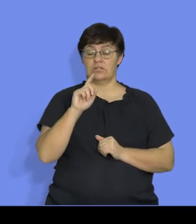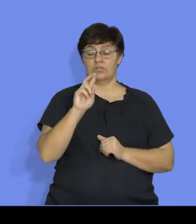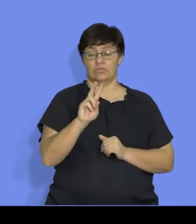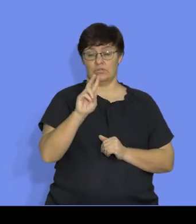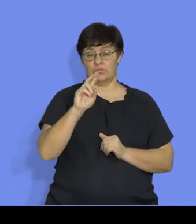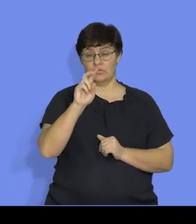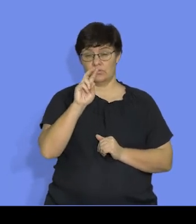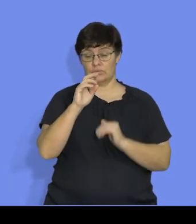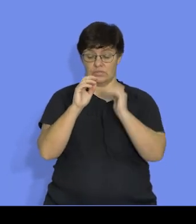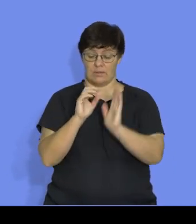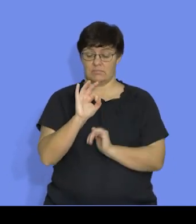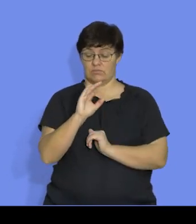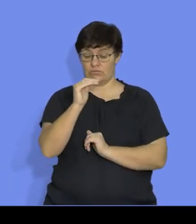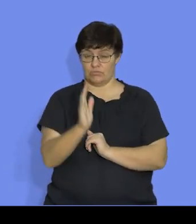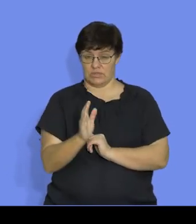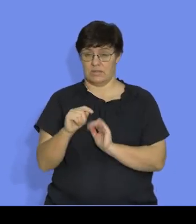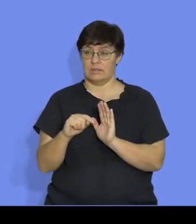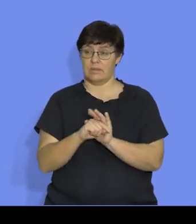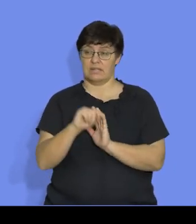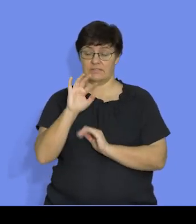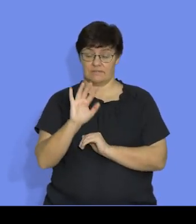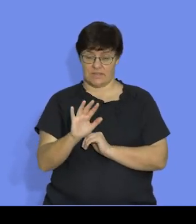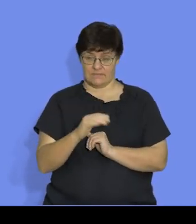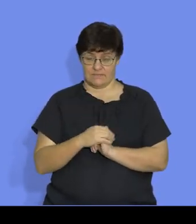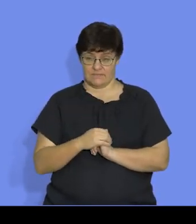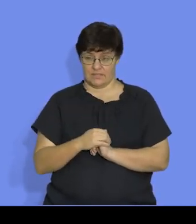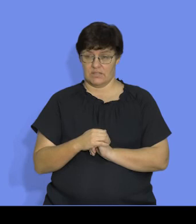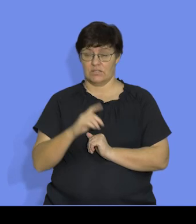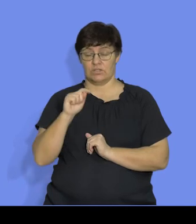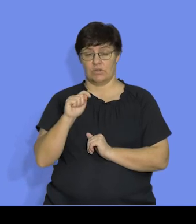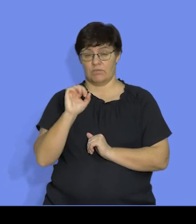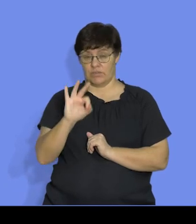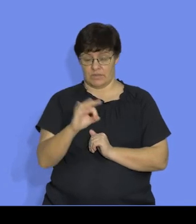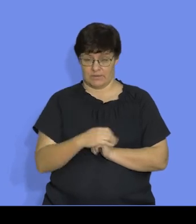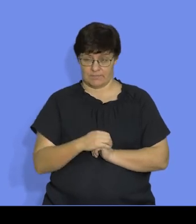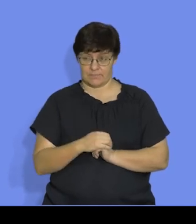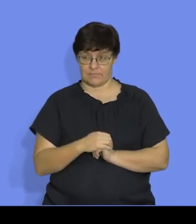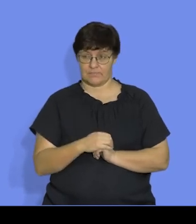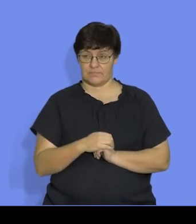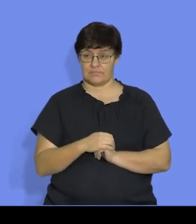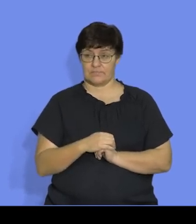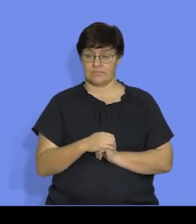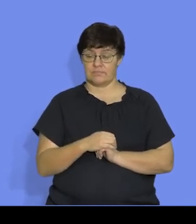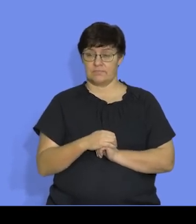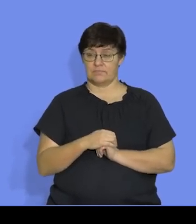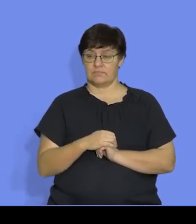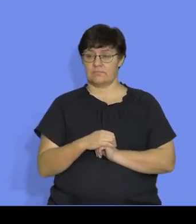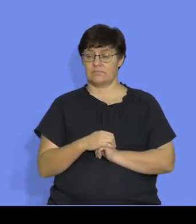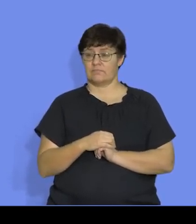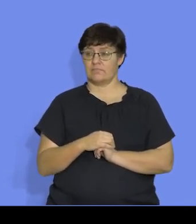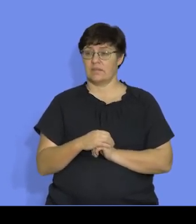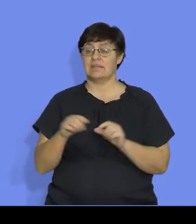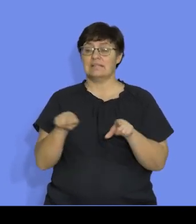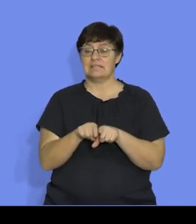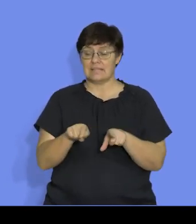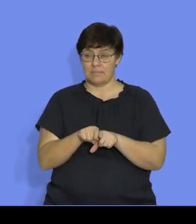2 times 3 minus 5 will be the third term of the pattern. I'm going to do the